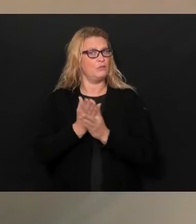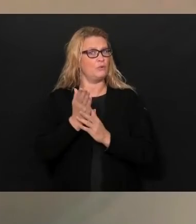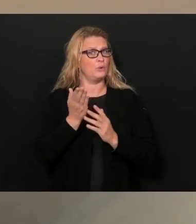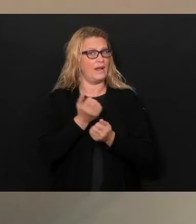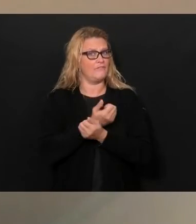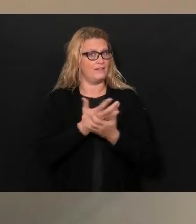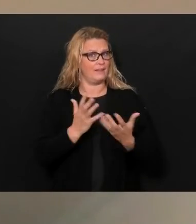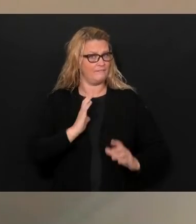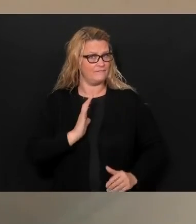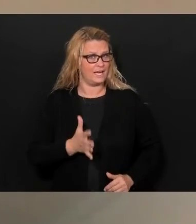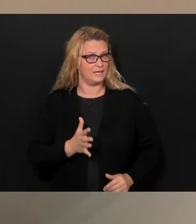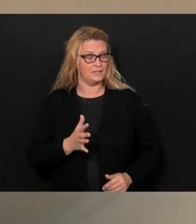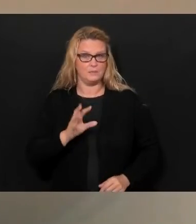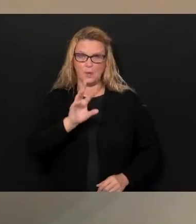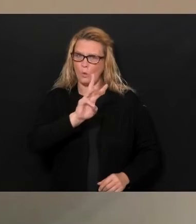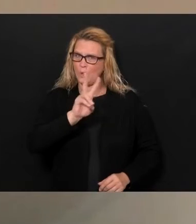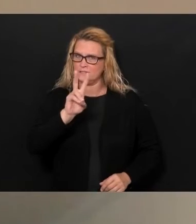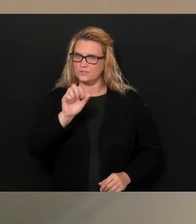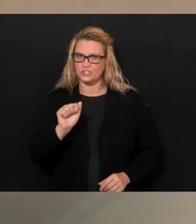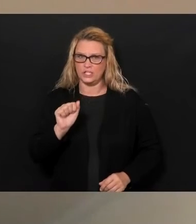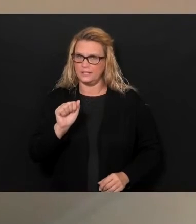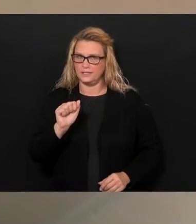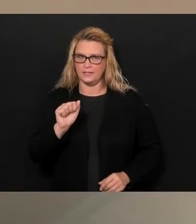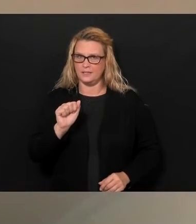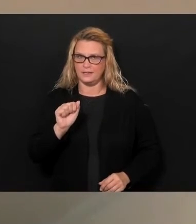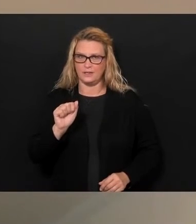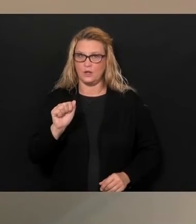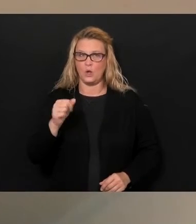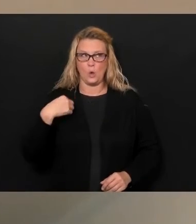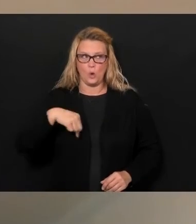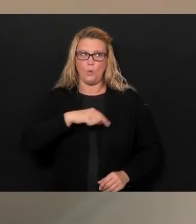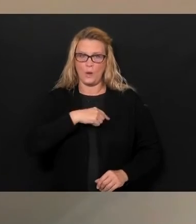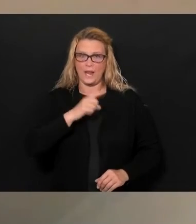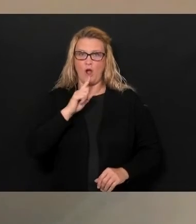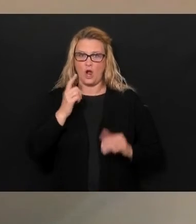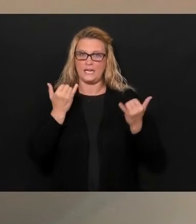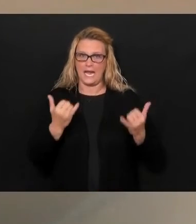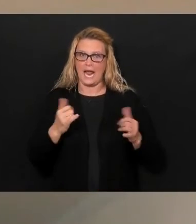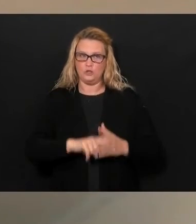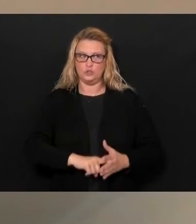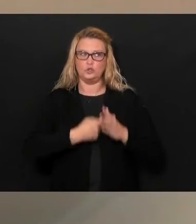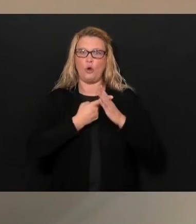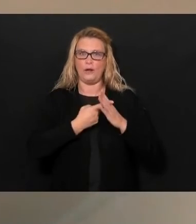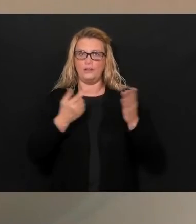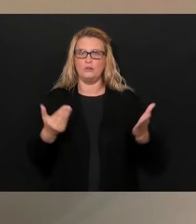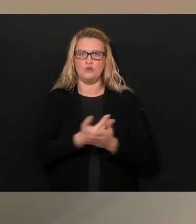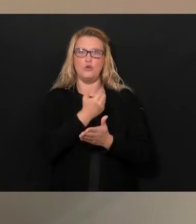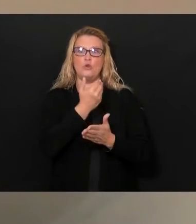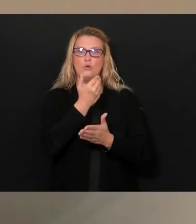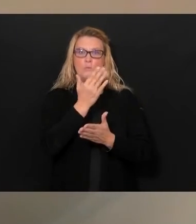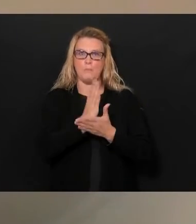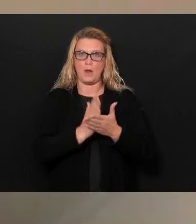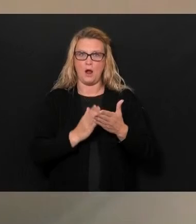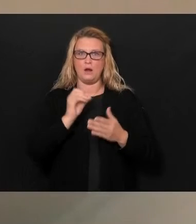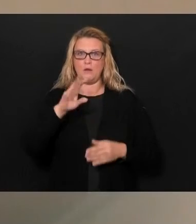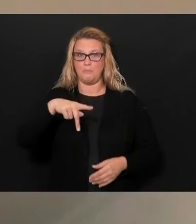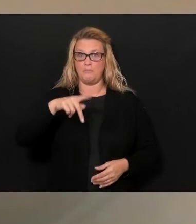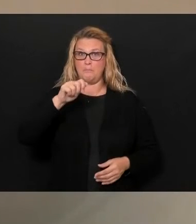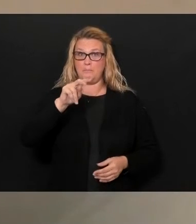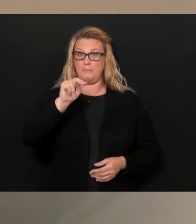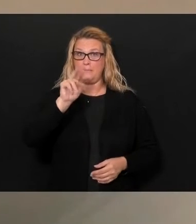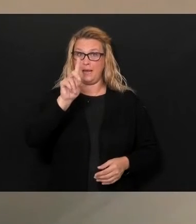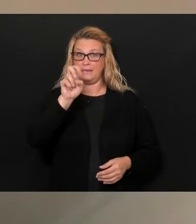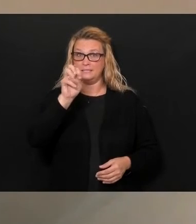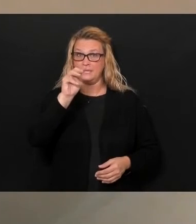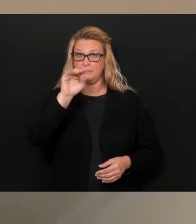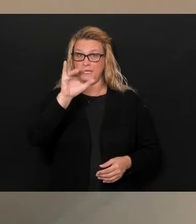West Virginia, make no mistake about it, we are entering a new part of this pandemic, and it's one that poses threat to